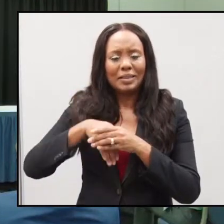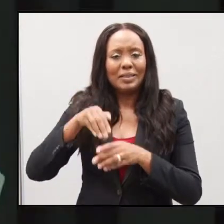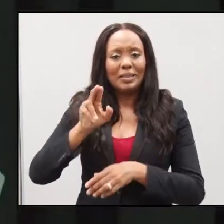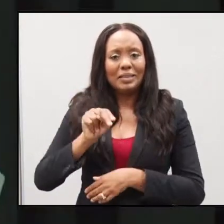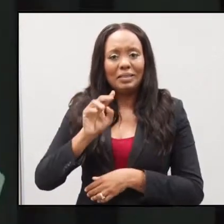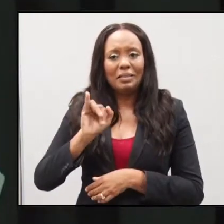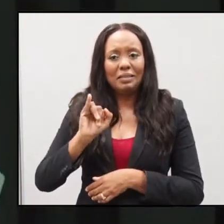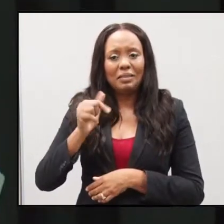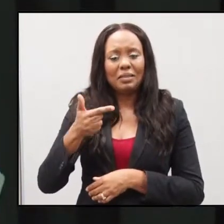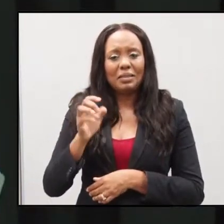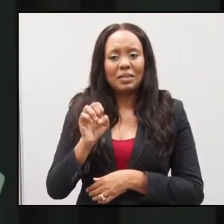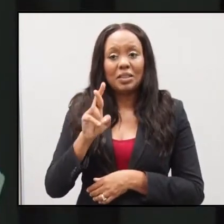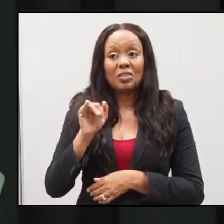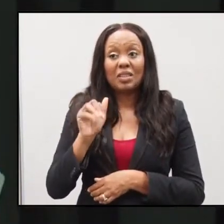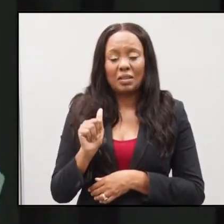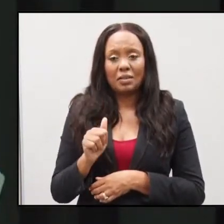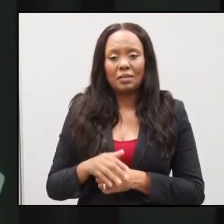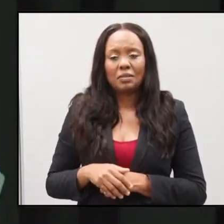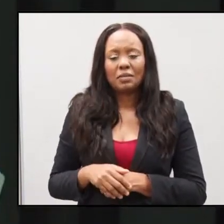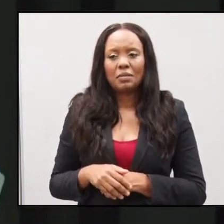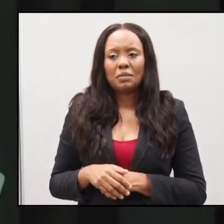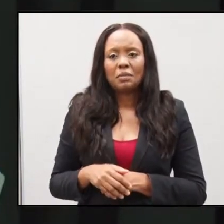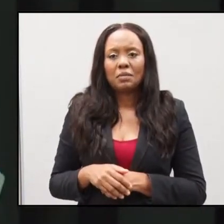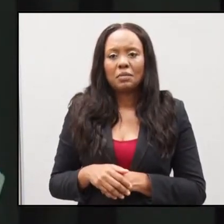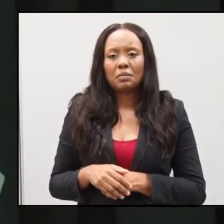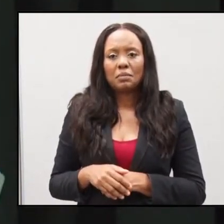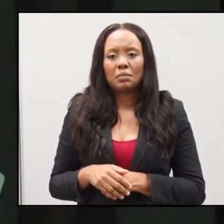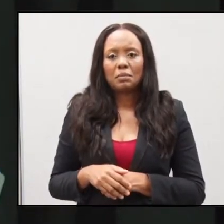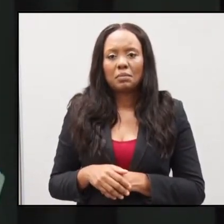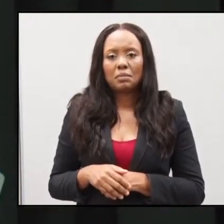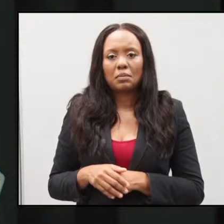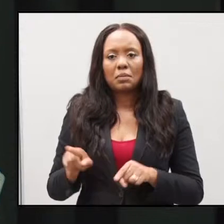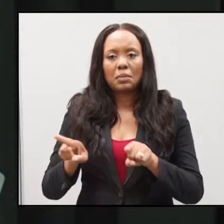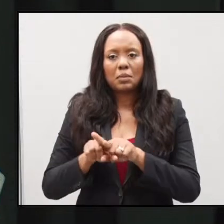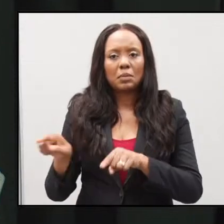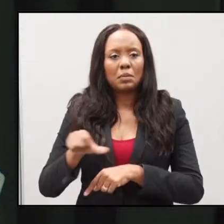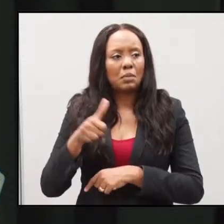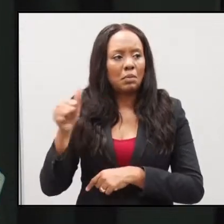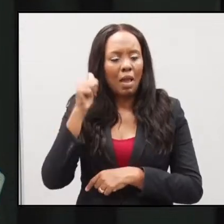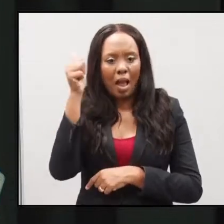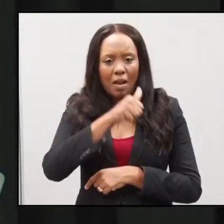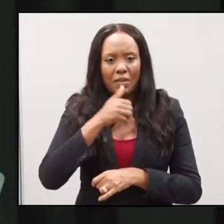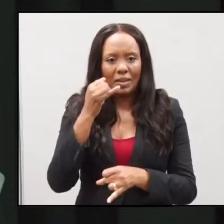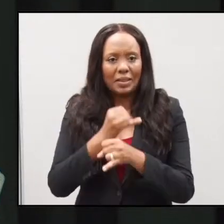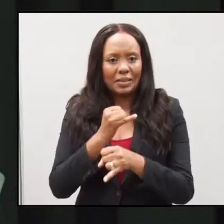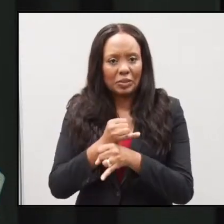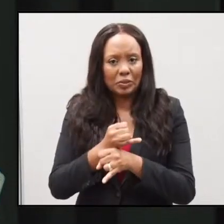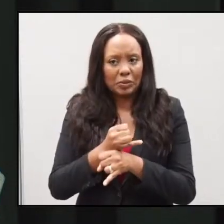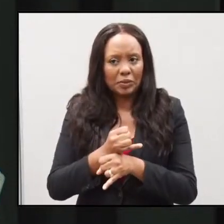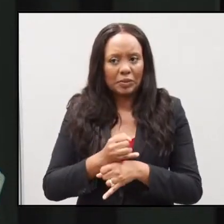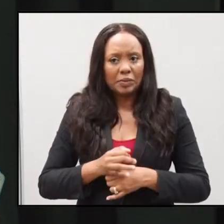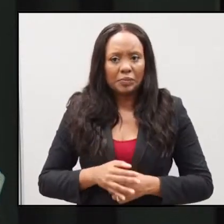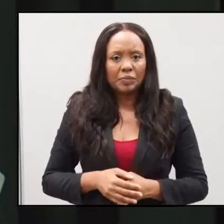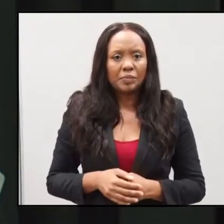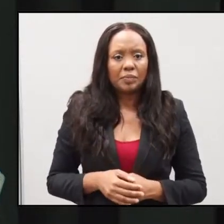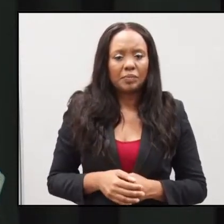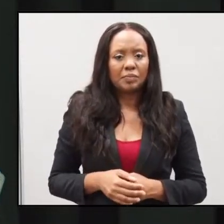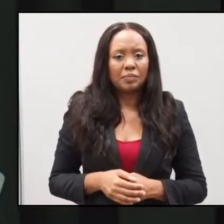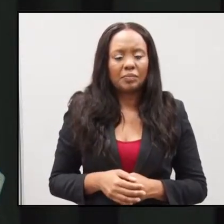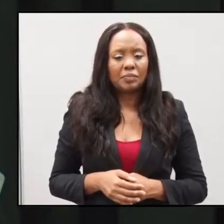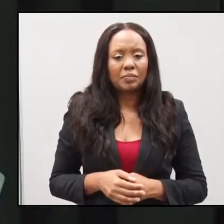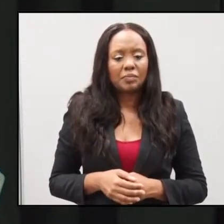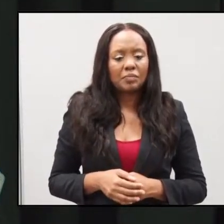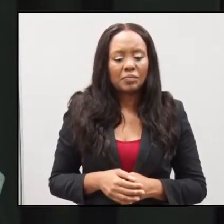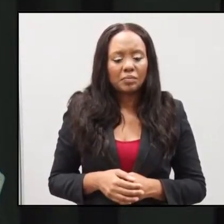the Africa Institute in Sharjah, UAE, the Thabo Mbeki